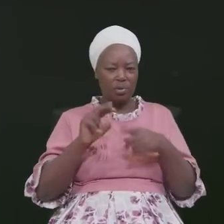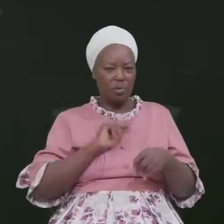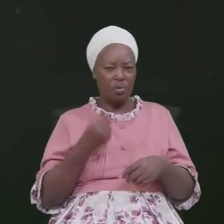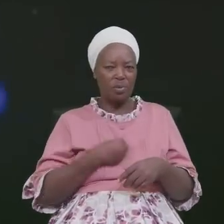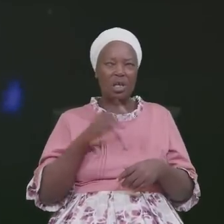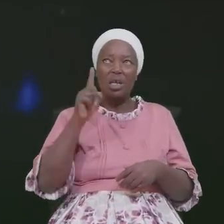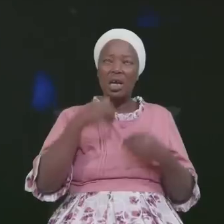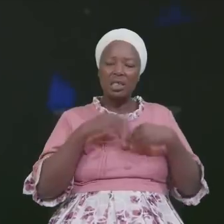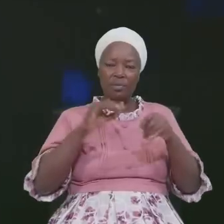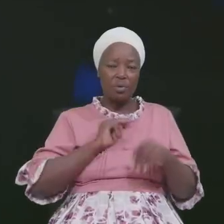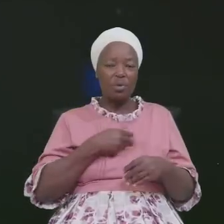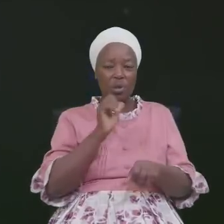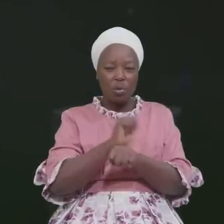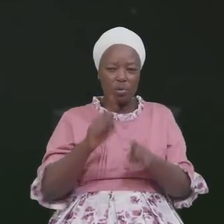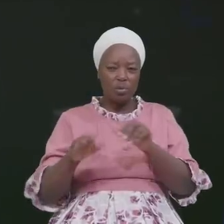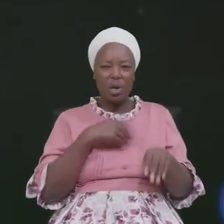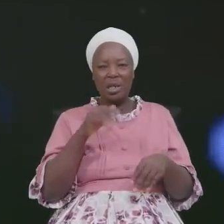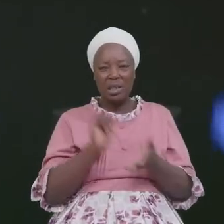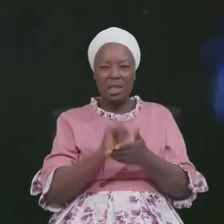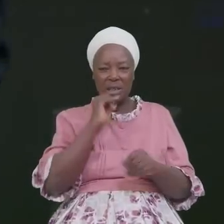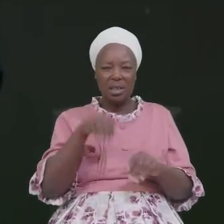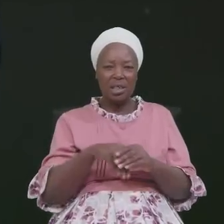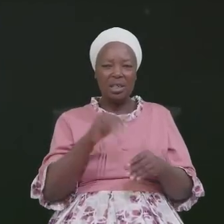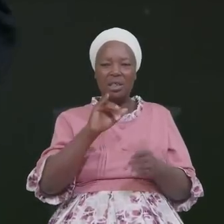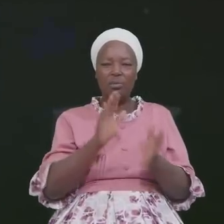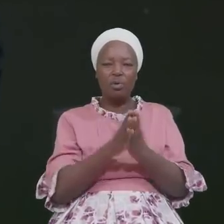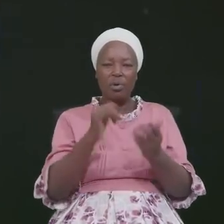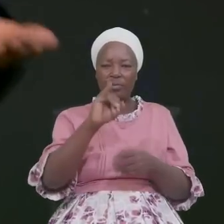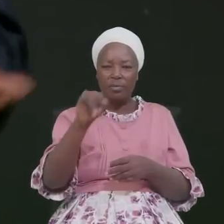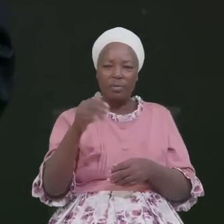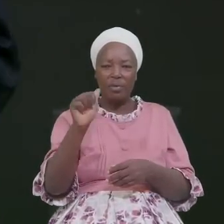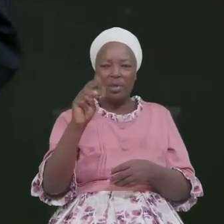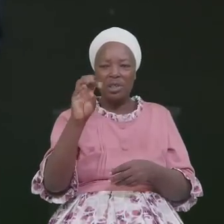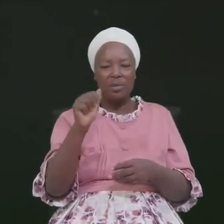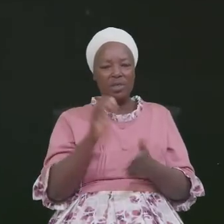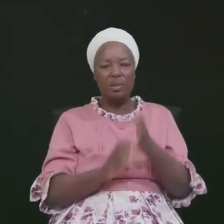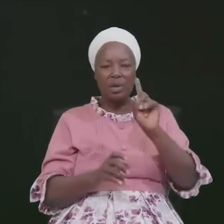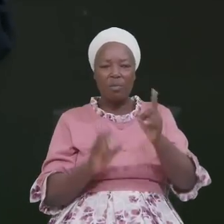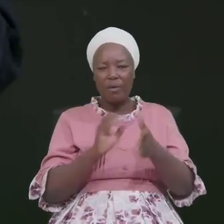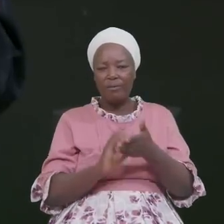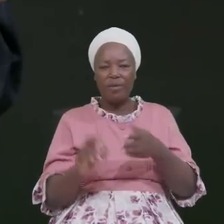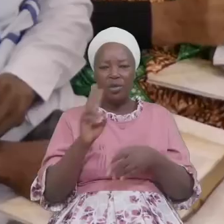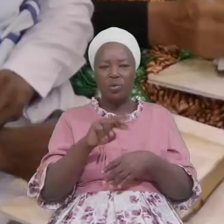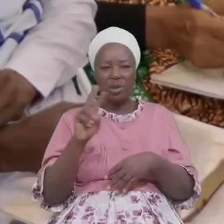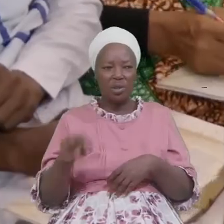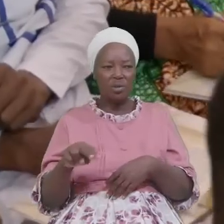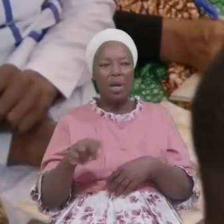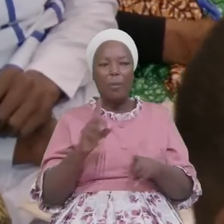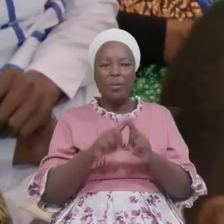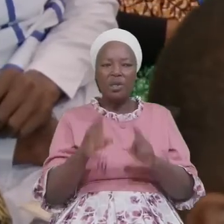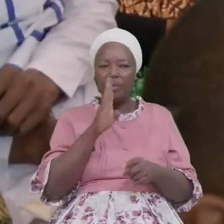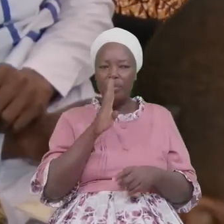chapter 1, verse 22. In James chapter 1, verse 22, but be ye doers of the